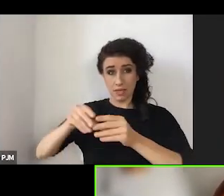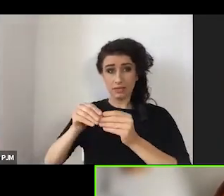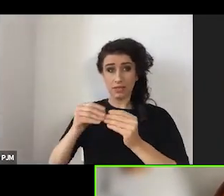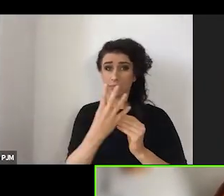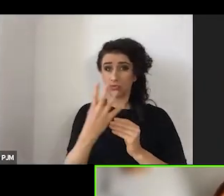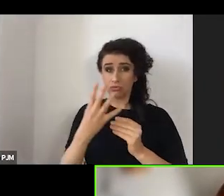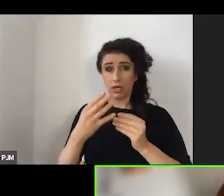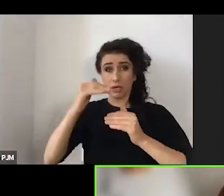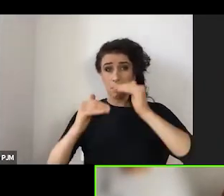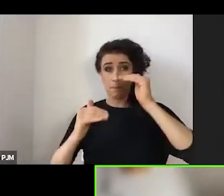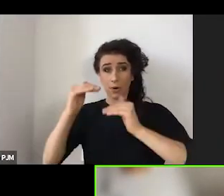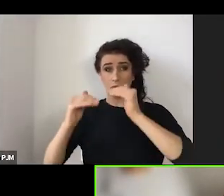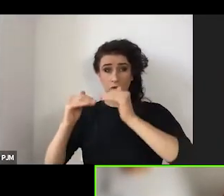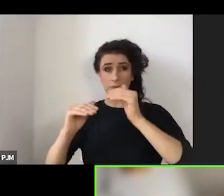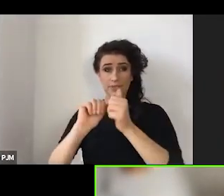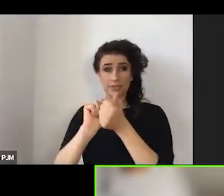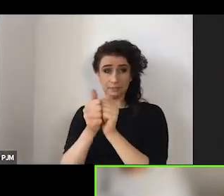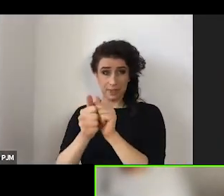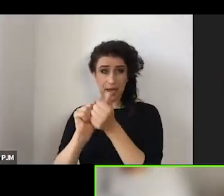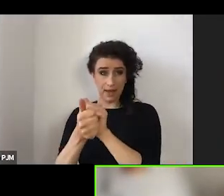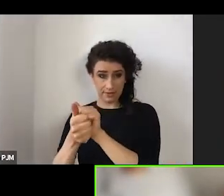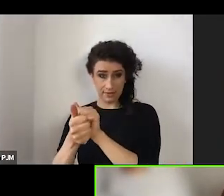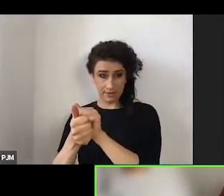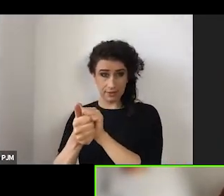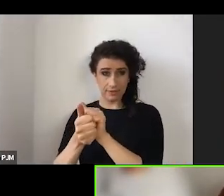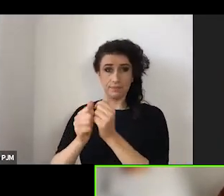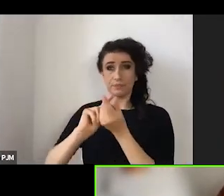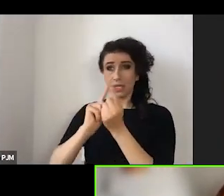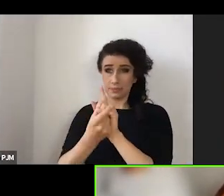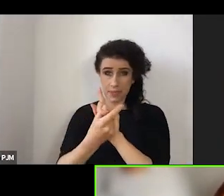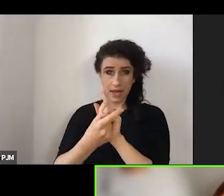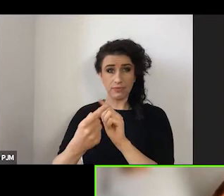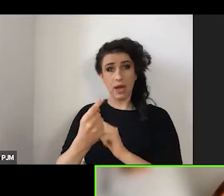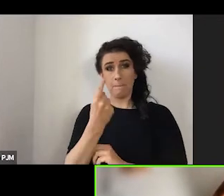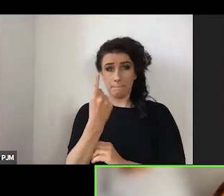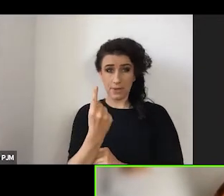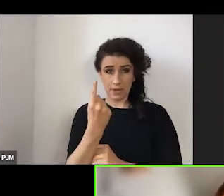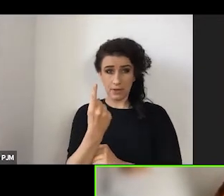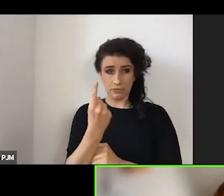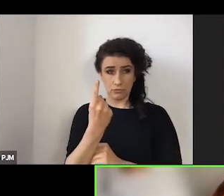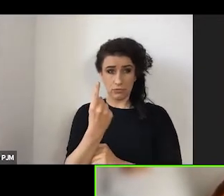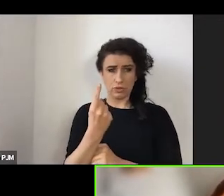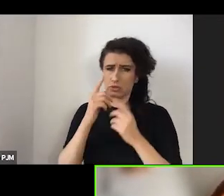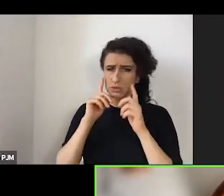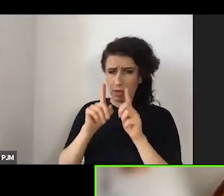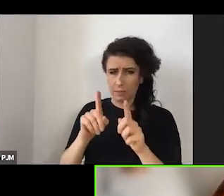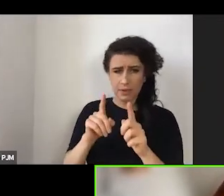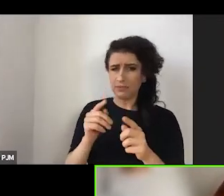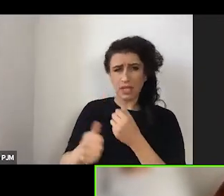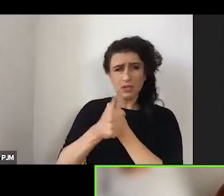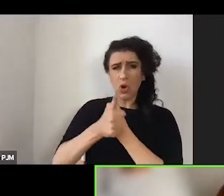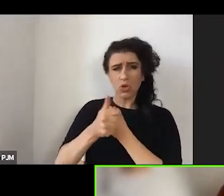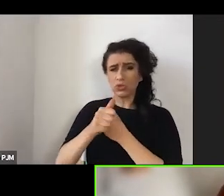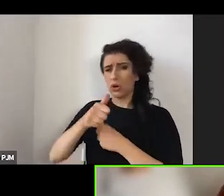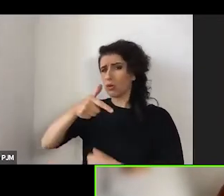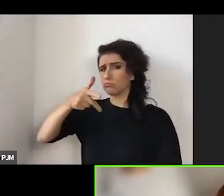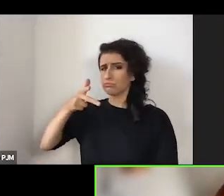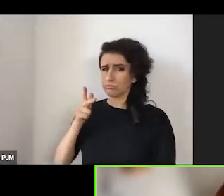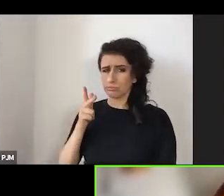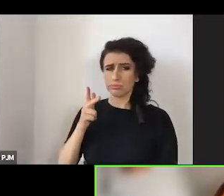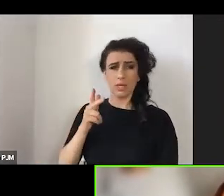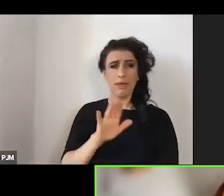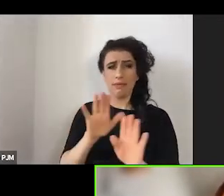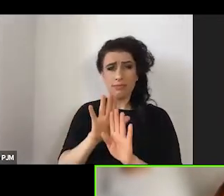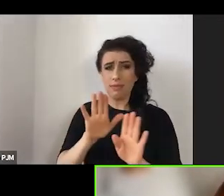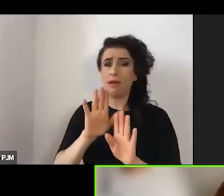first, well, it's not just an order, but just to mention, it's 4. It's cultural change, social